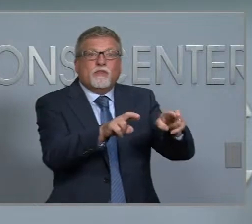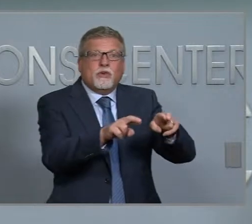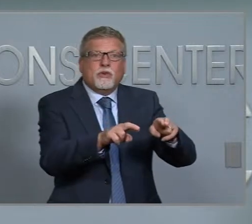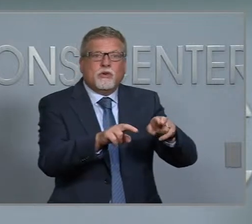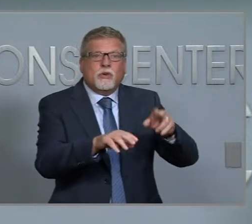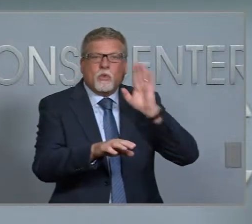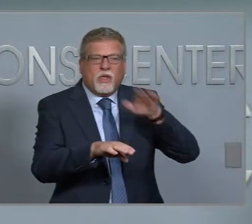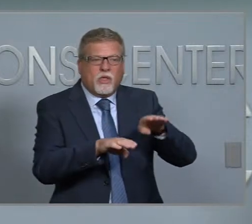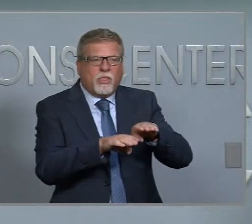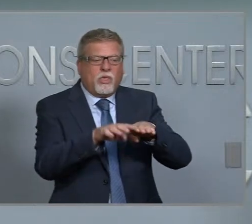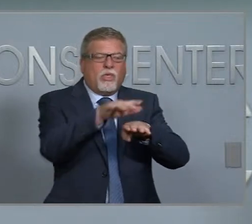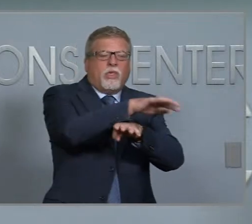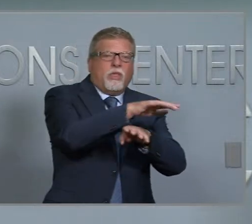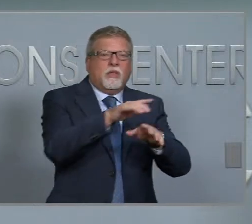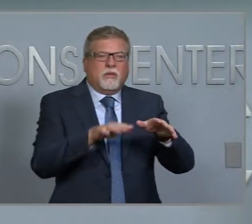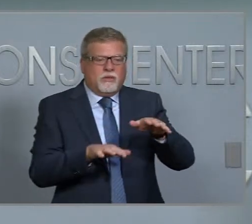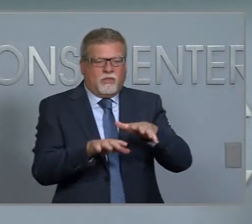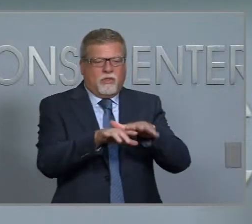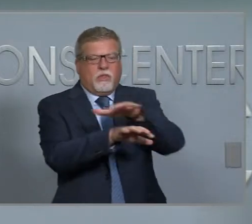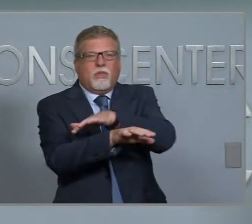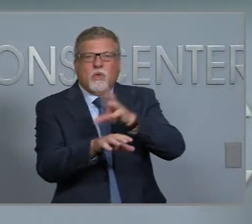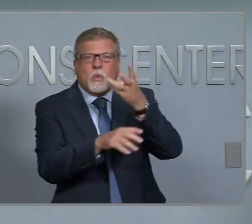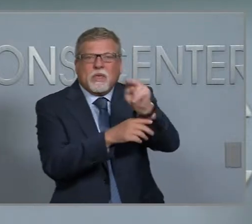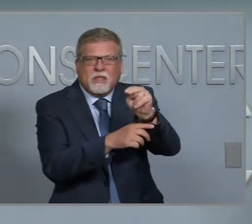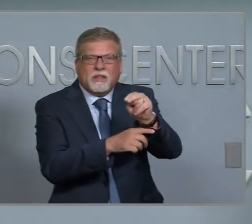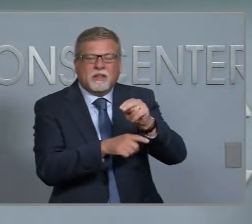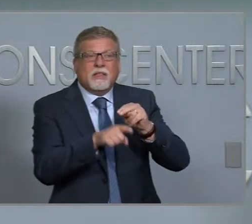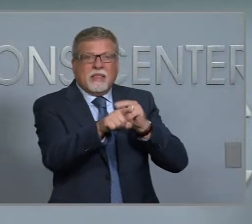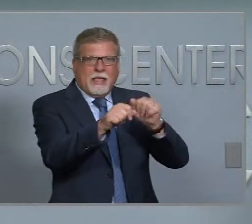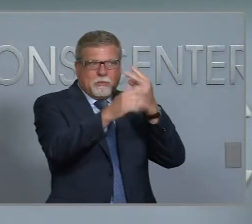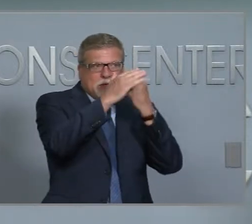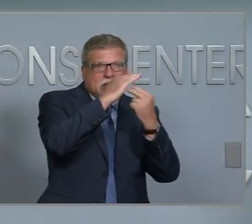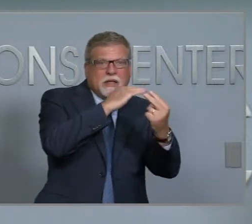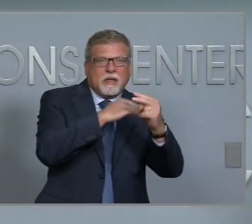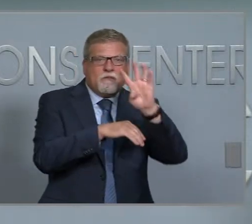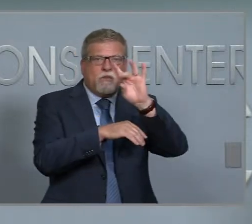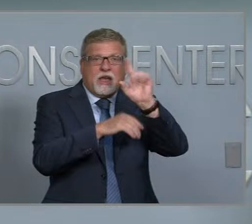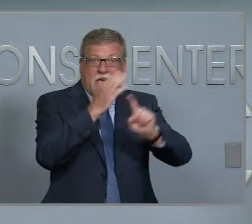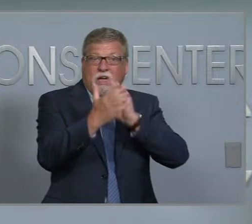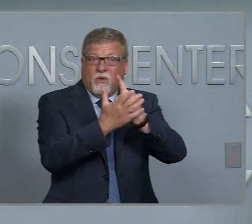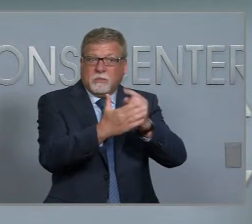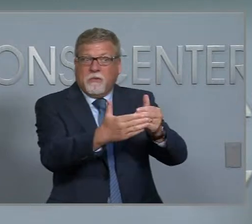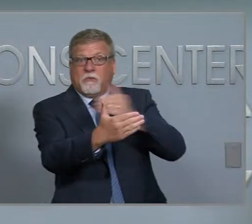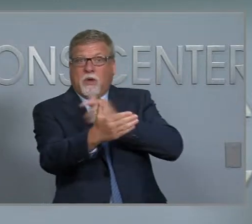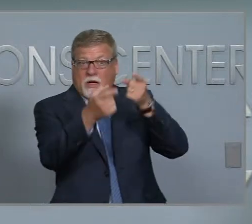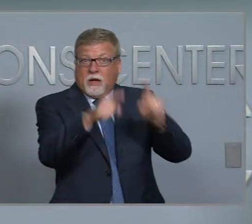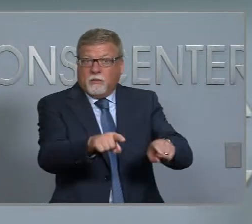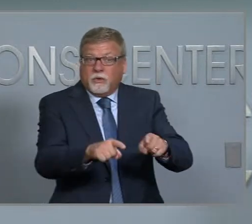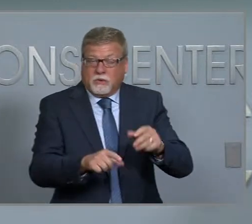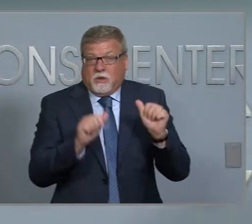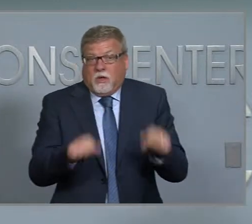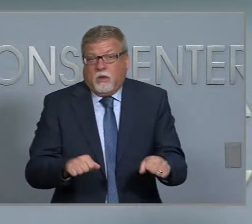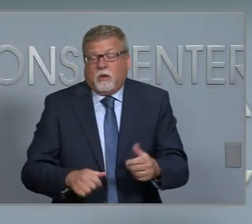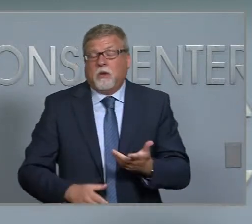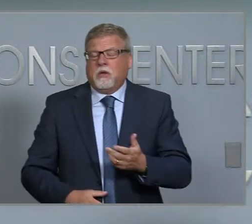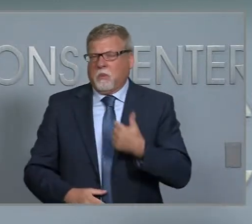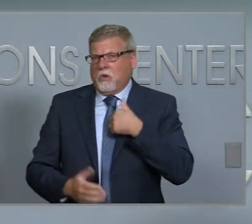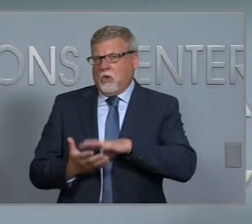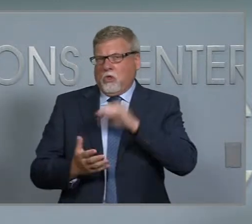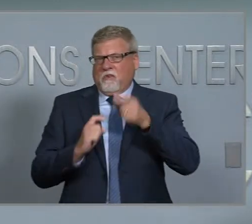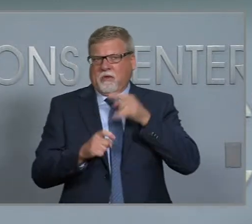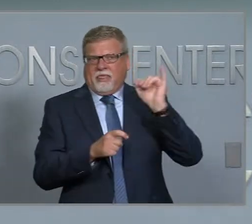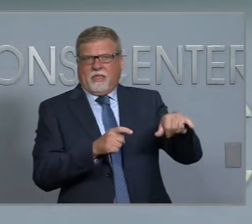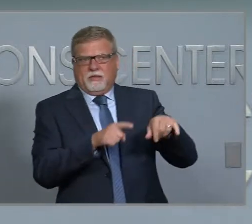It comes in measurements of 48 hours ahead of time. So we've learned a